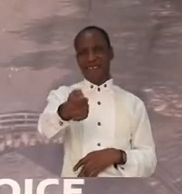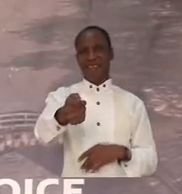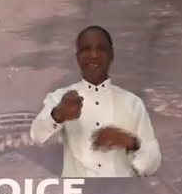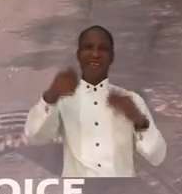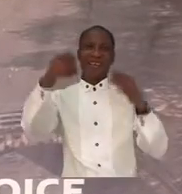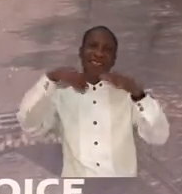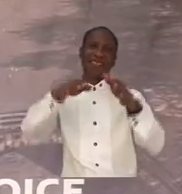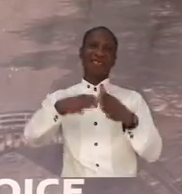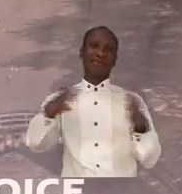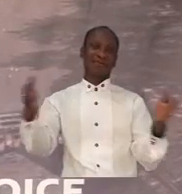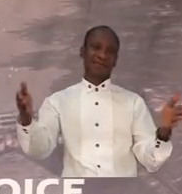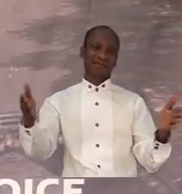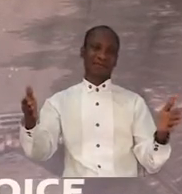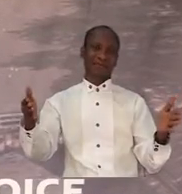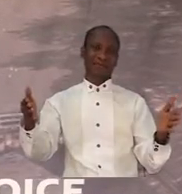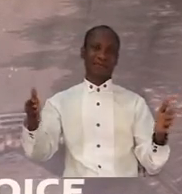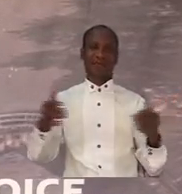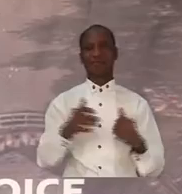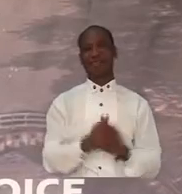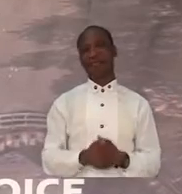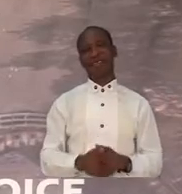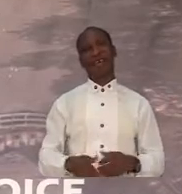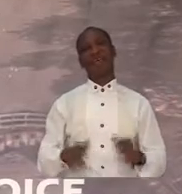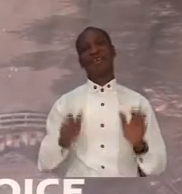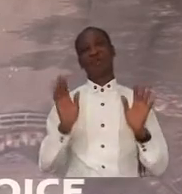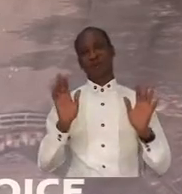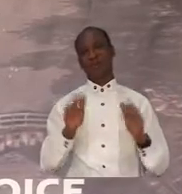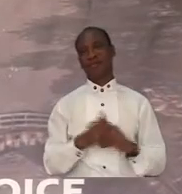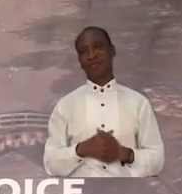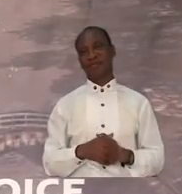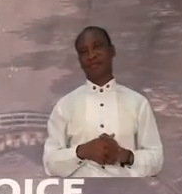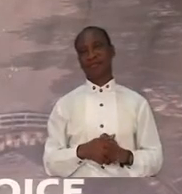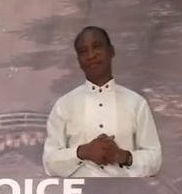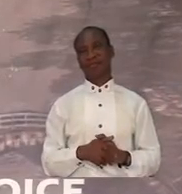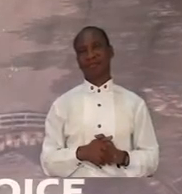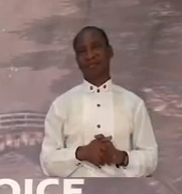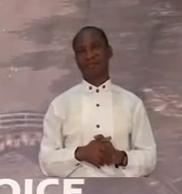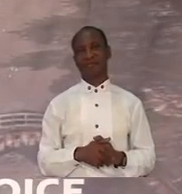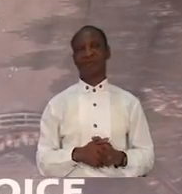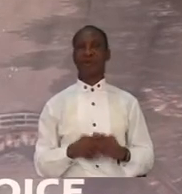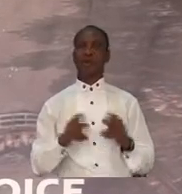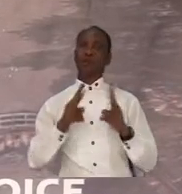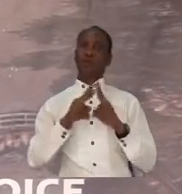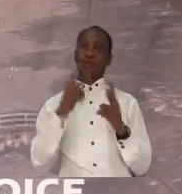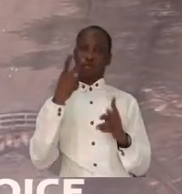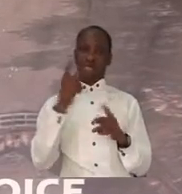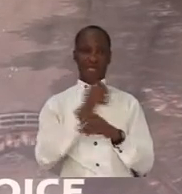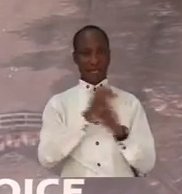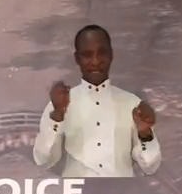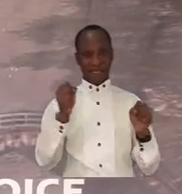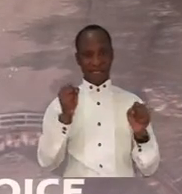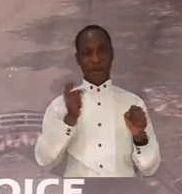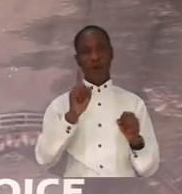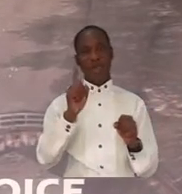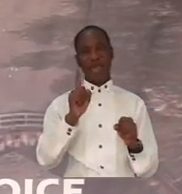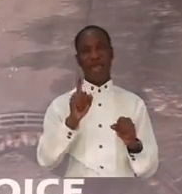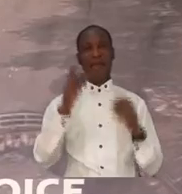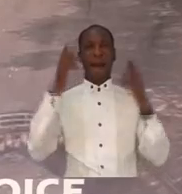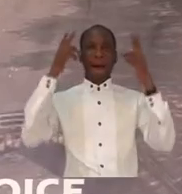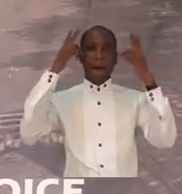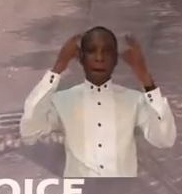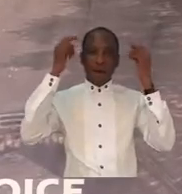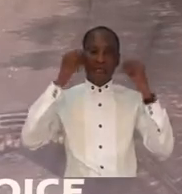strong east wind to divide the sea into two. Nti nkwagye ebehye Moses ne poma no